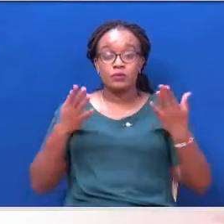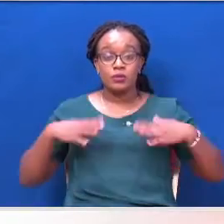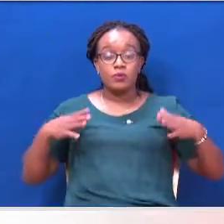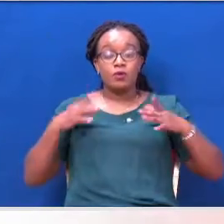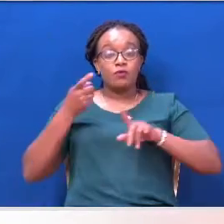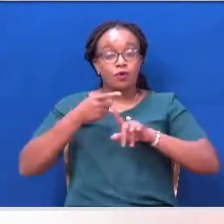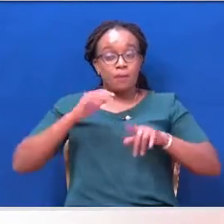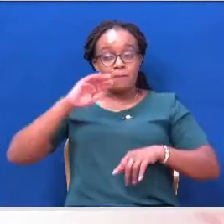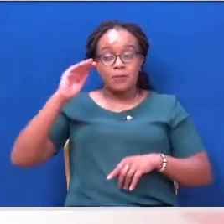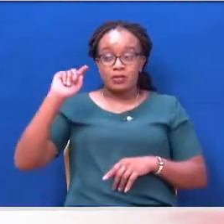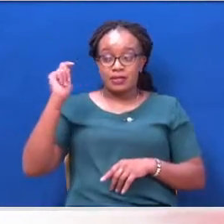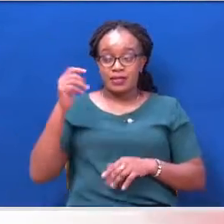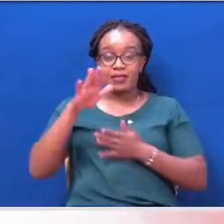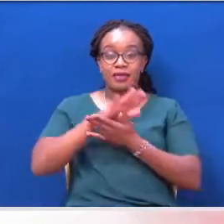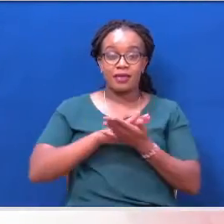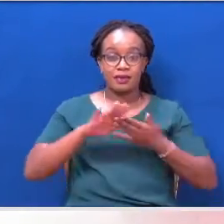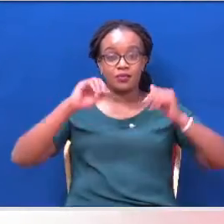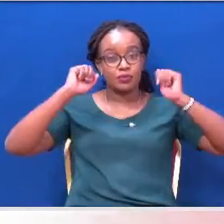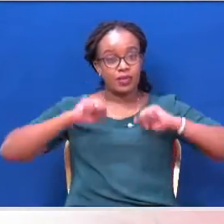region to be able to